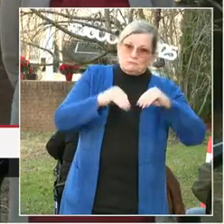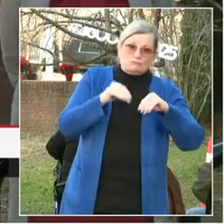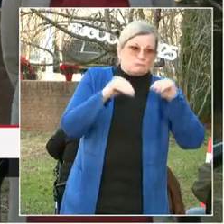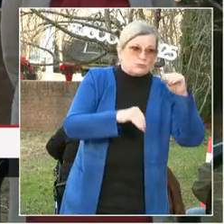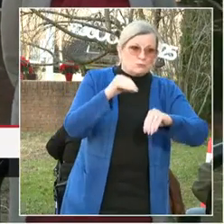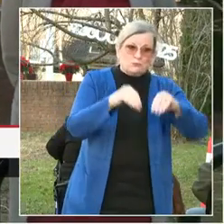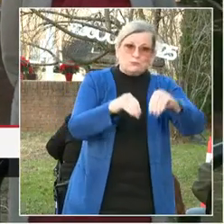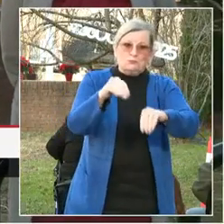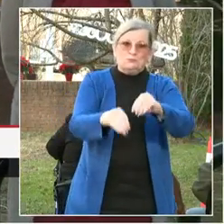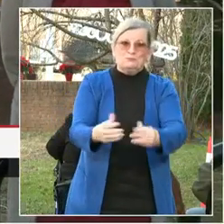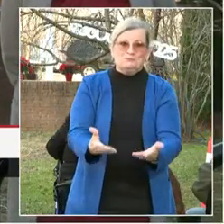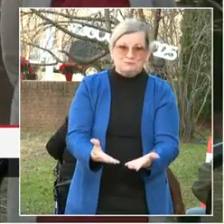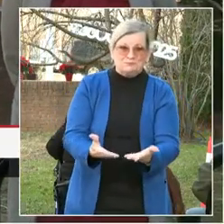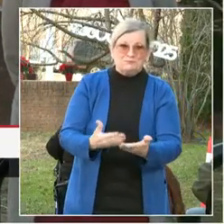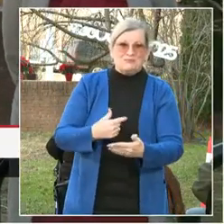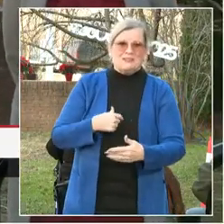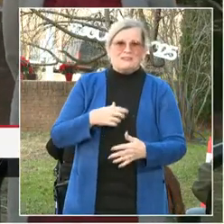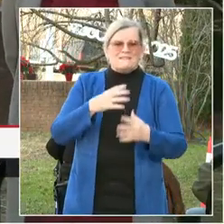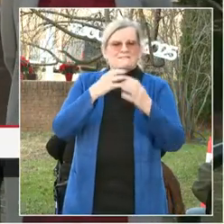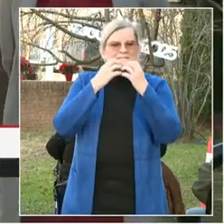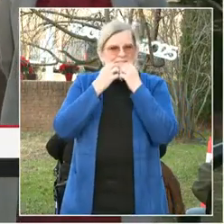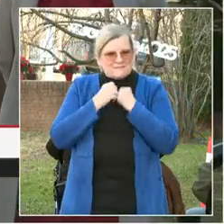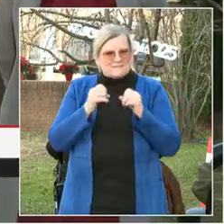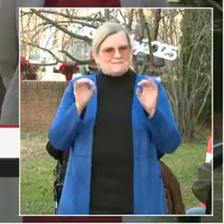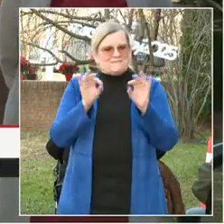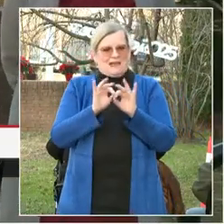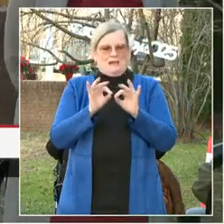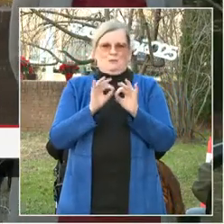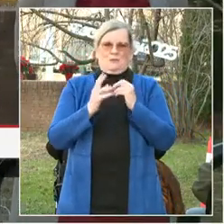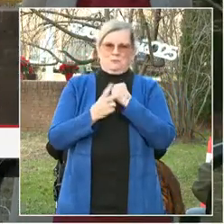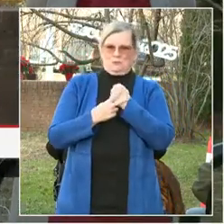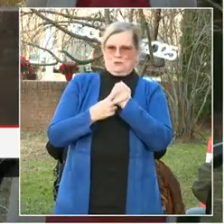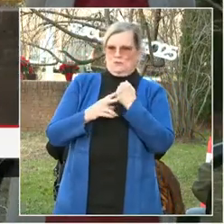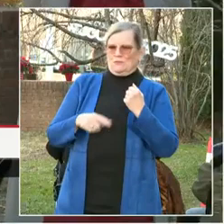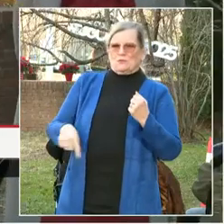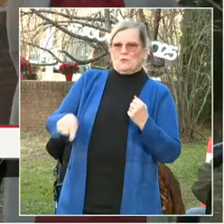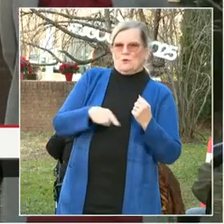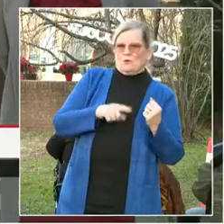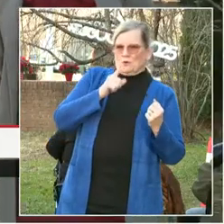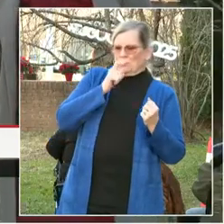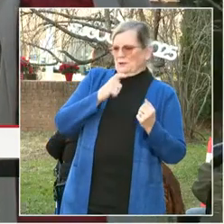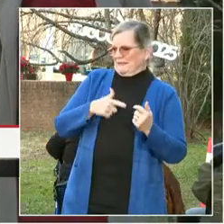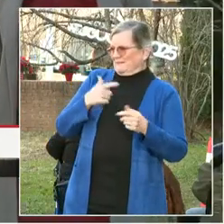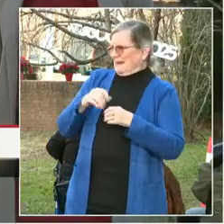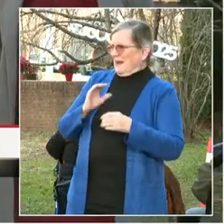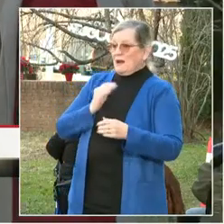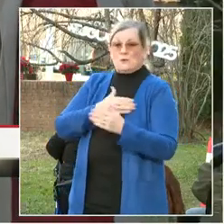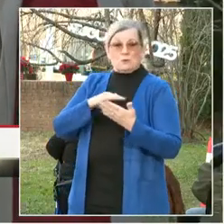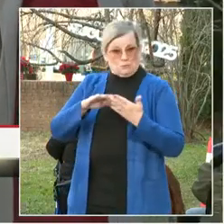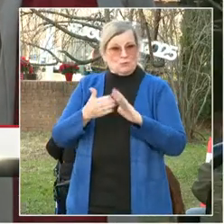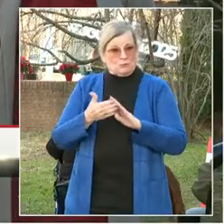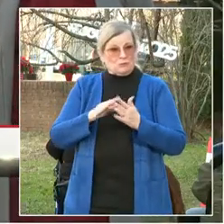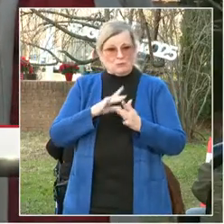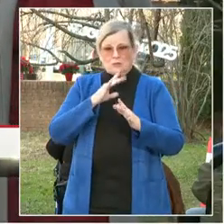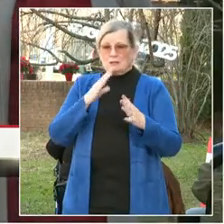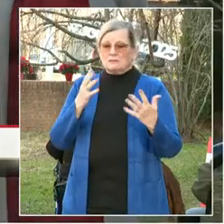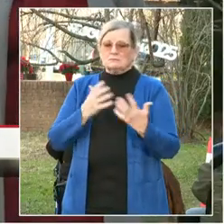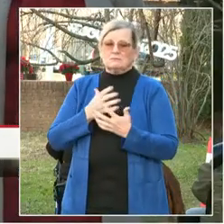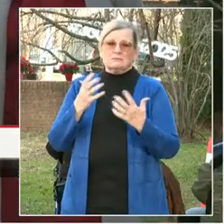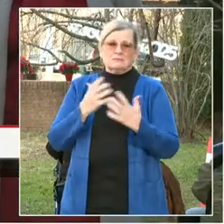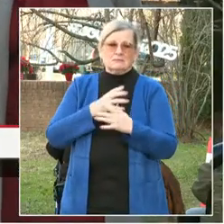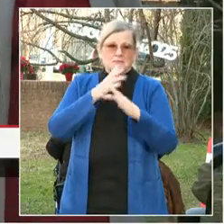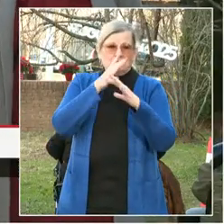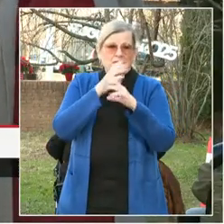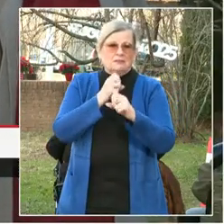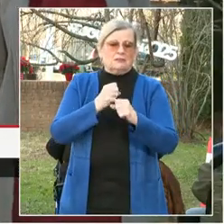want to preserve the best attributes of our community that make it most attractive. But we also want to incorporate a positive